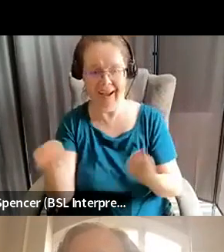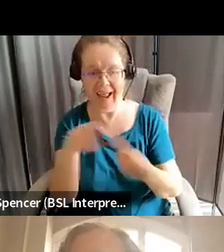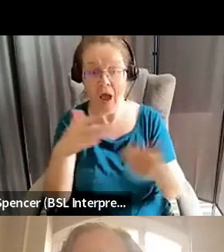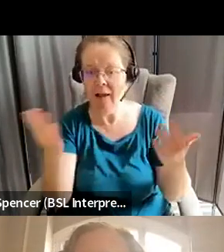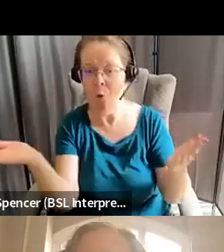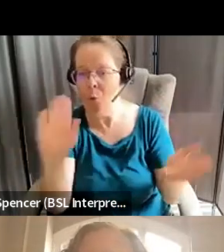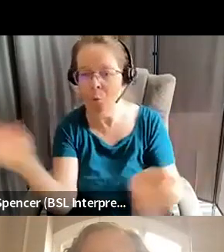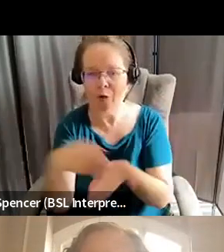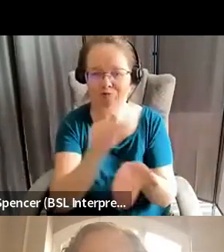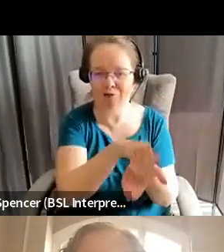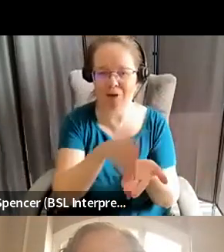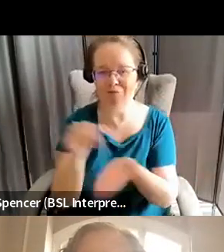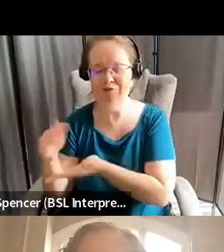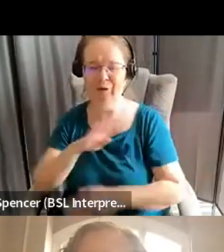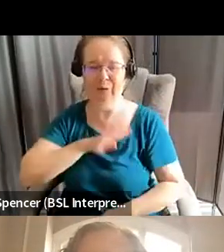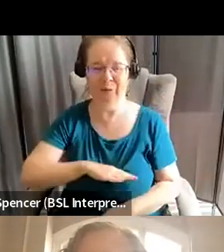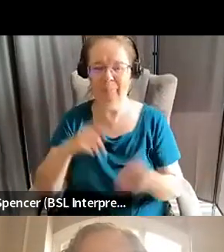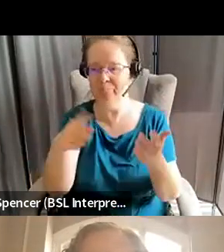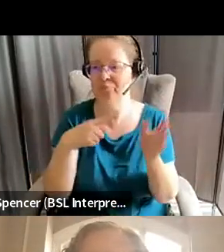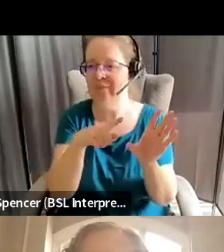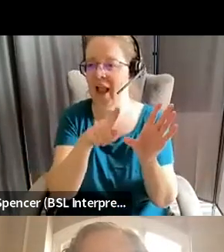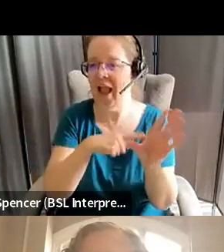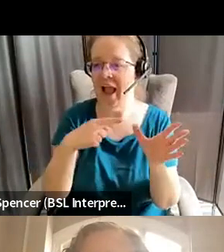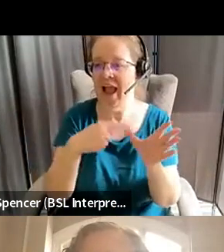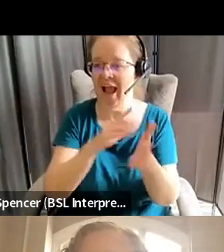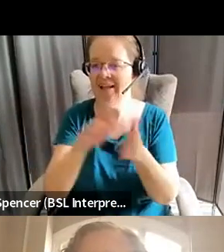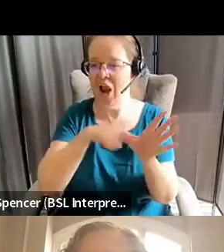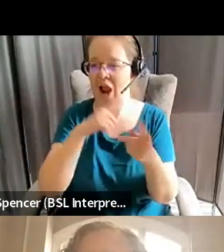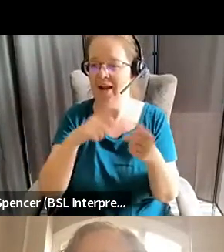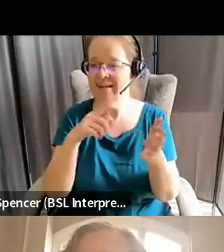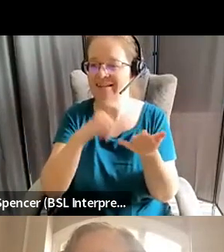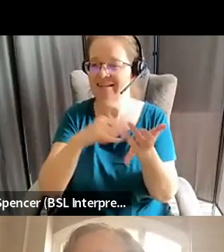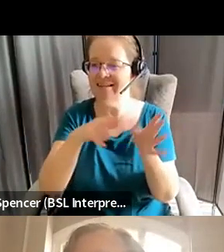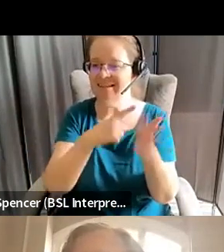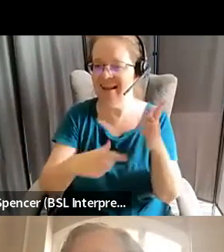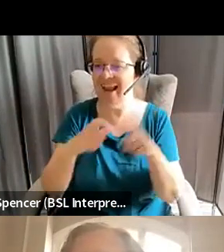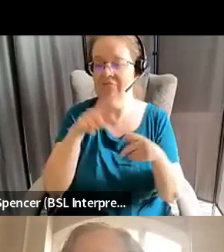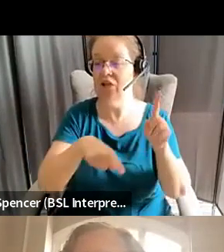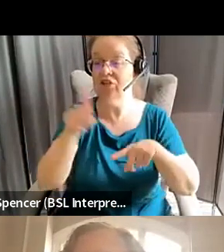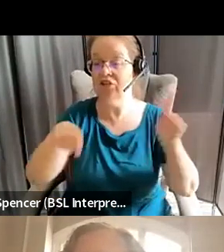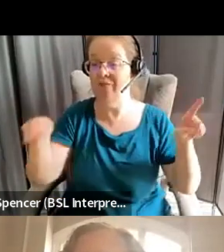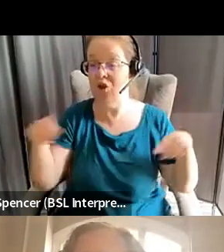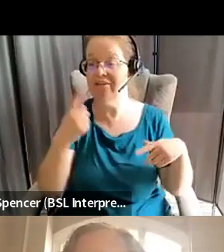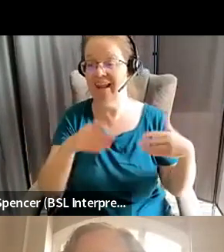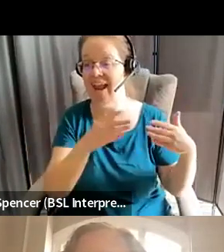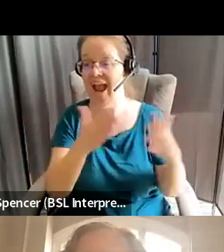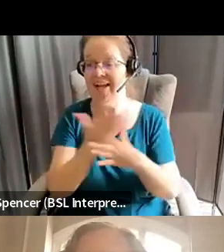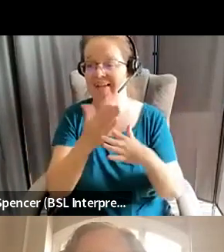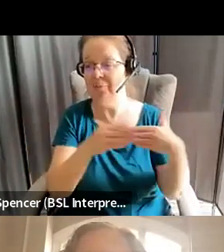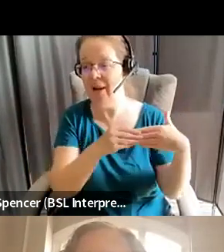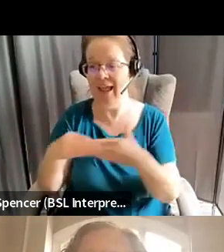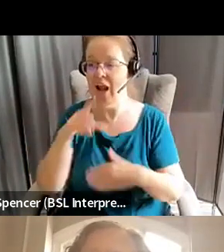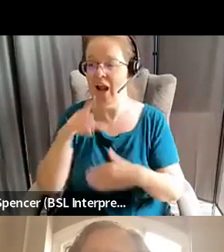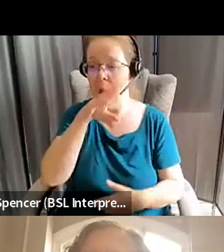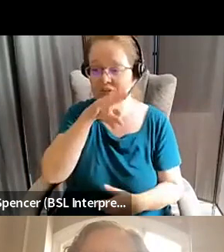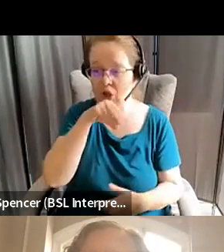all here. So we have Yahye Siad, who is the Diversity and Accessibility Lead at CyberDuck. Siobhan Daley, who is